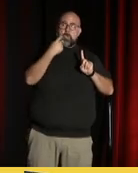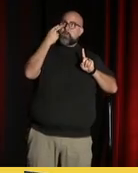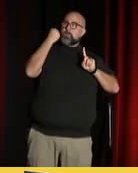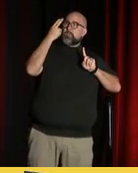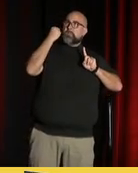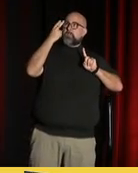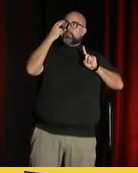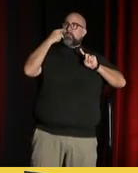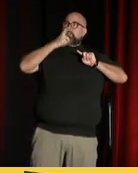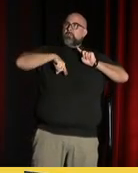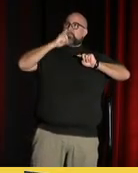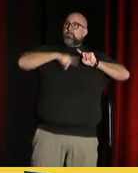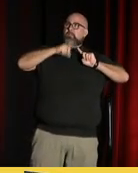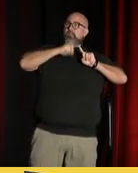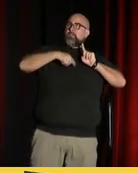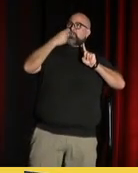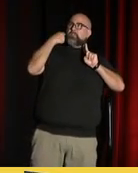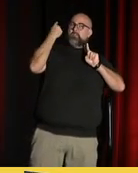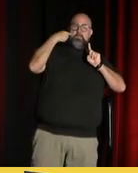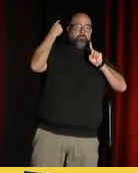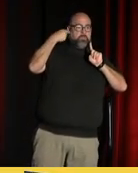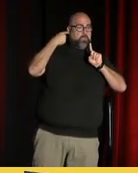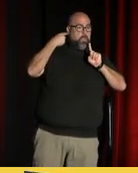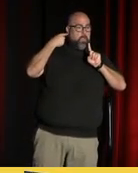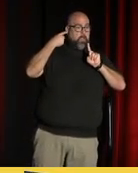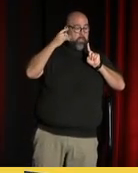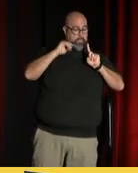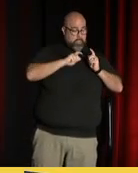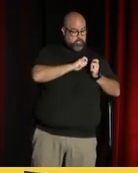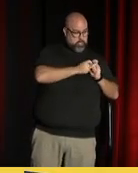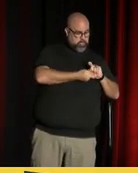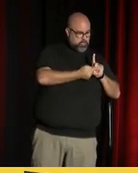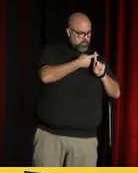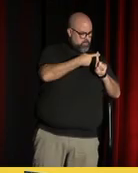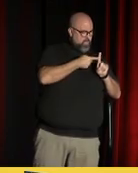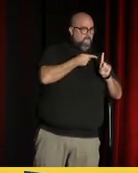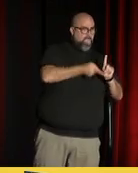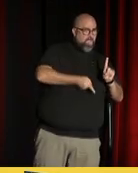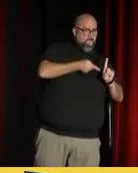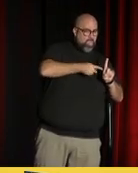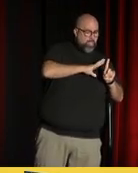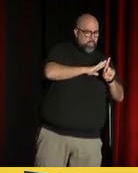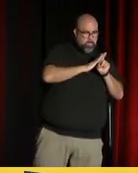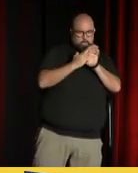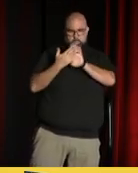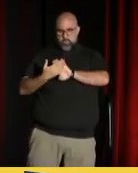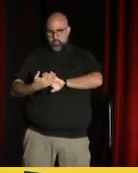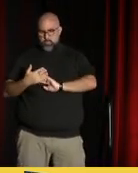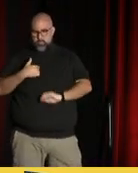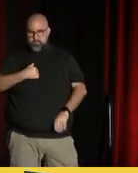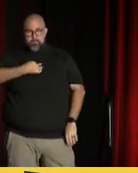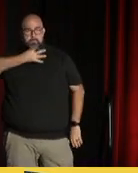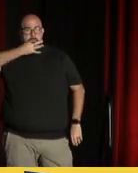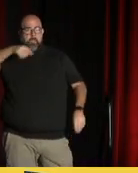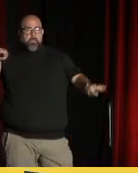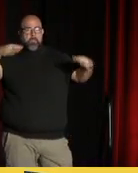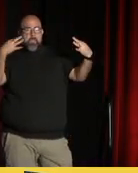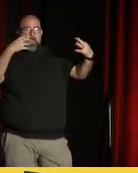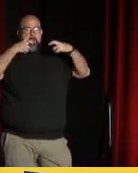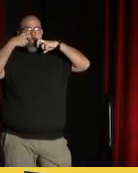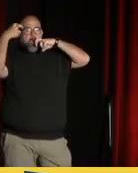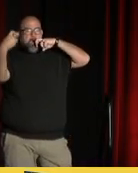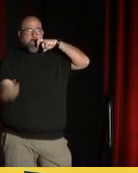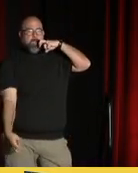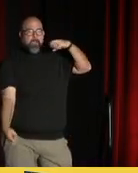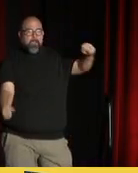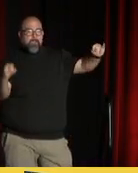they can't do, that shift from someone who struggles to someone who amazes